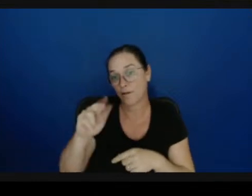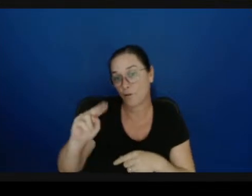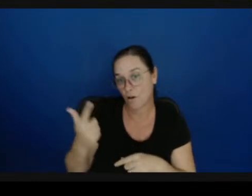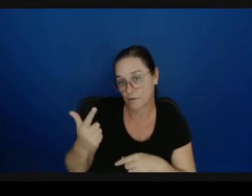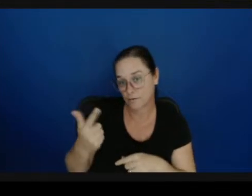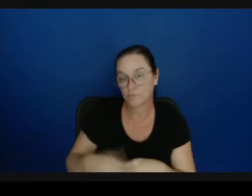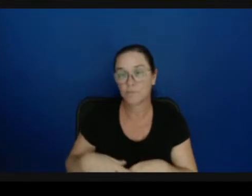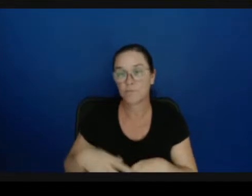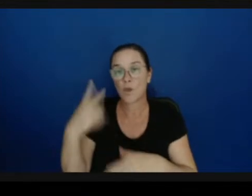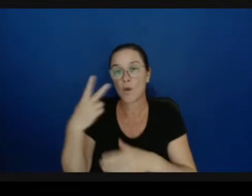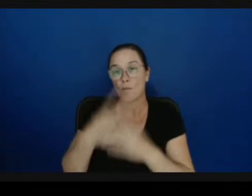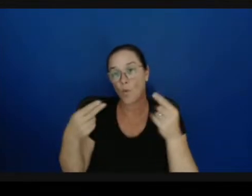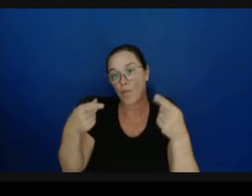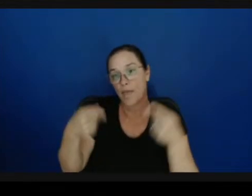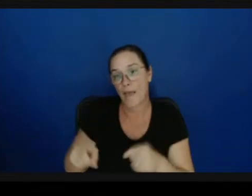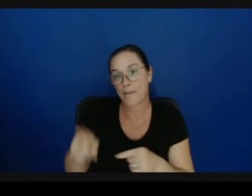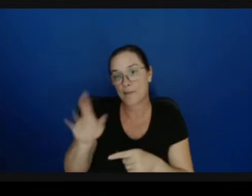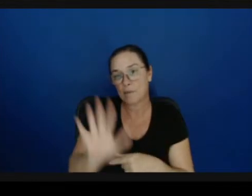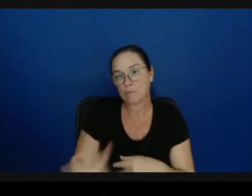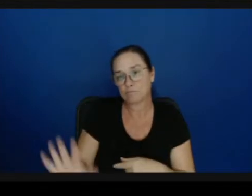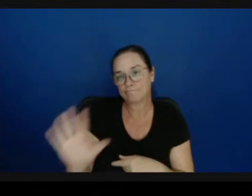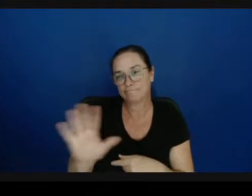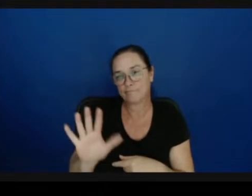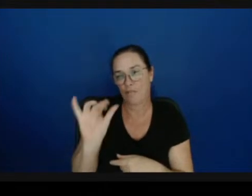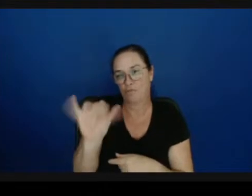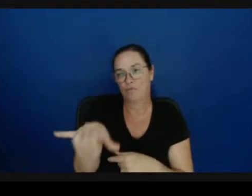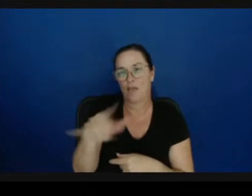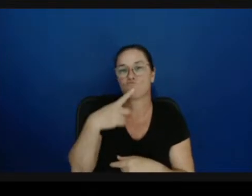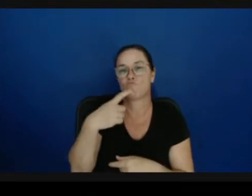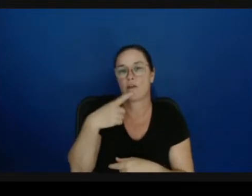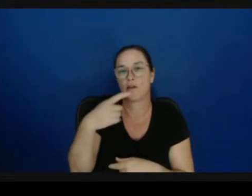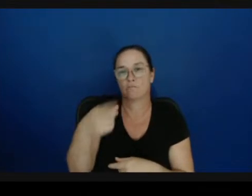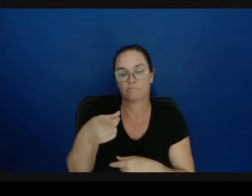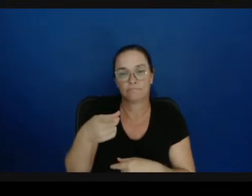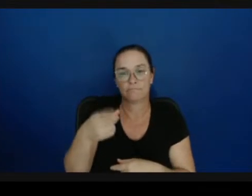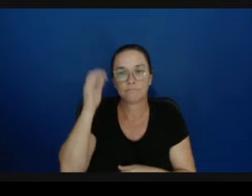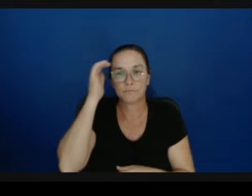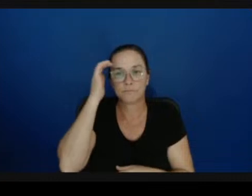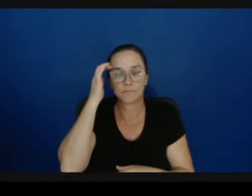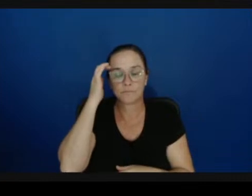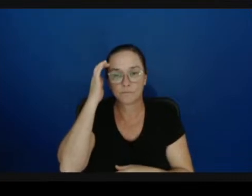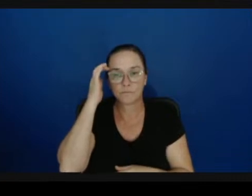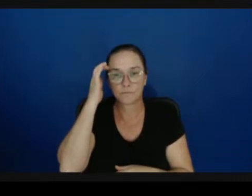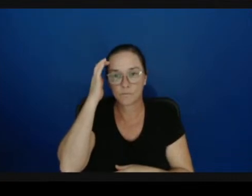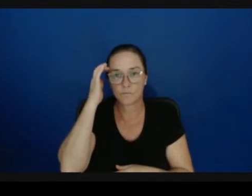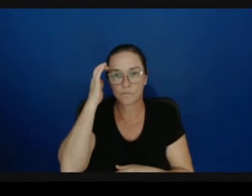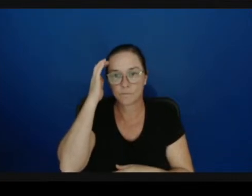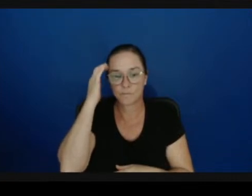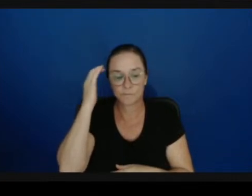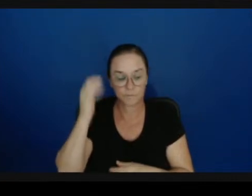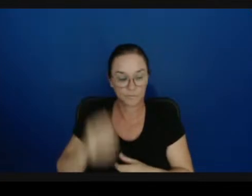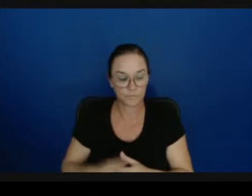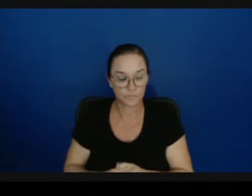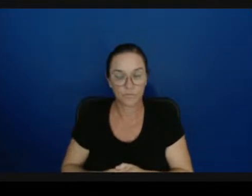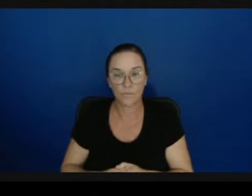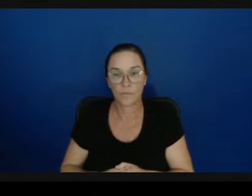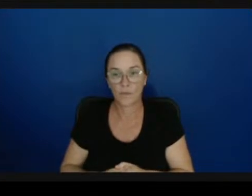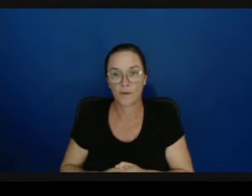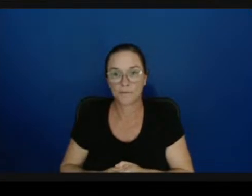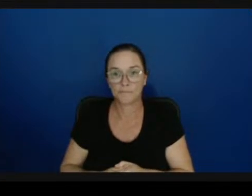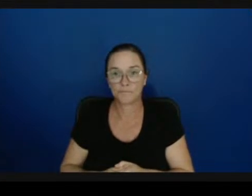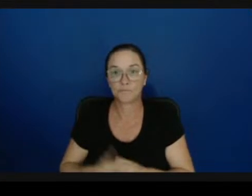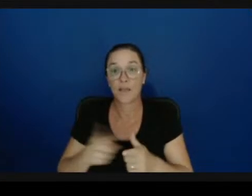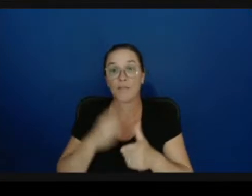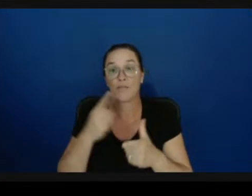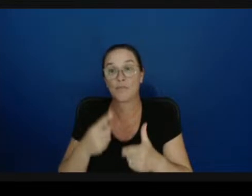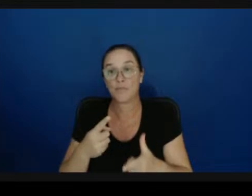the area right around here, right around in here. And so then we